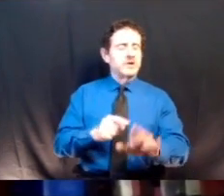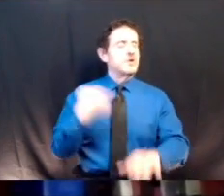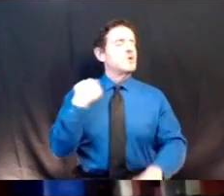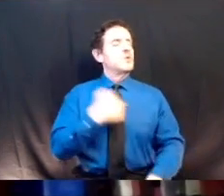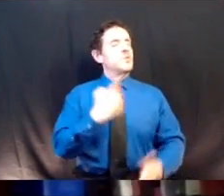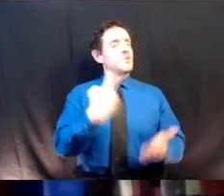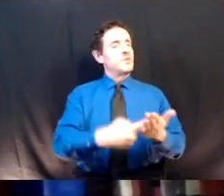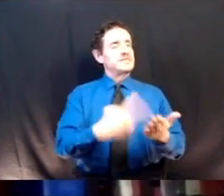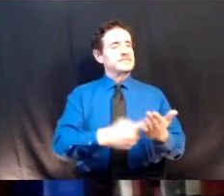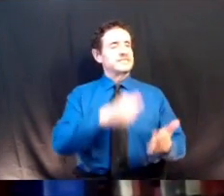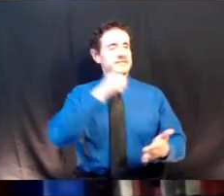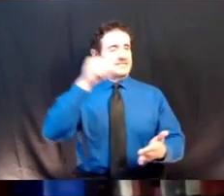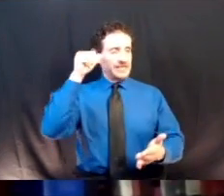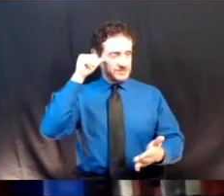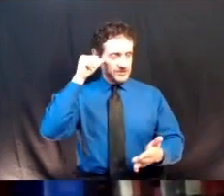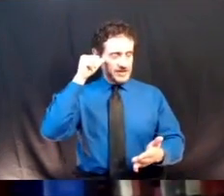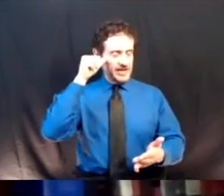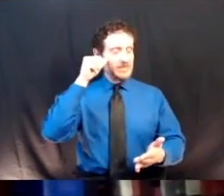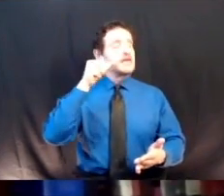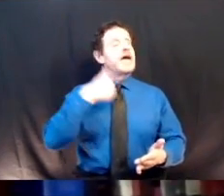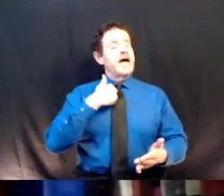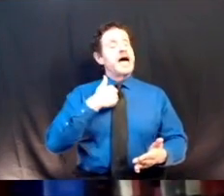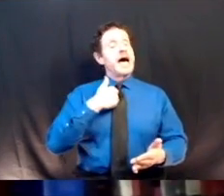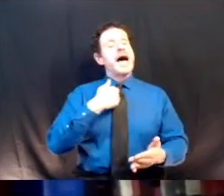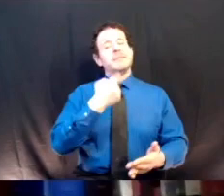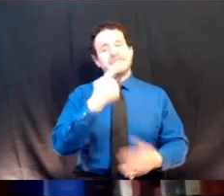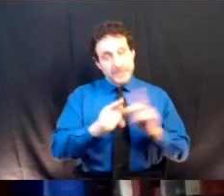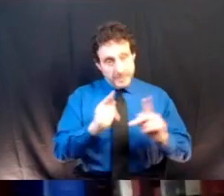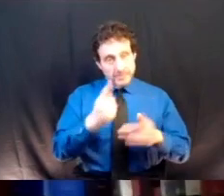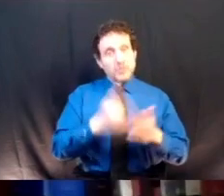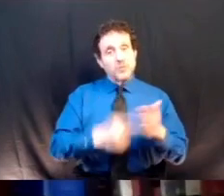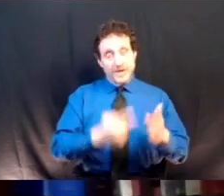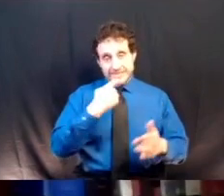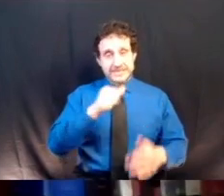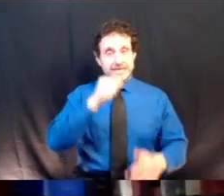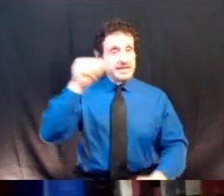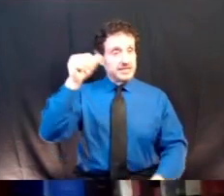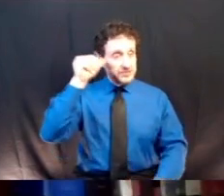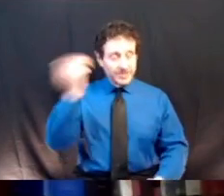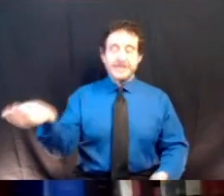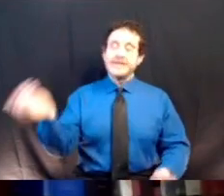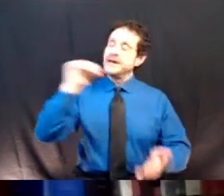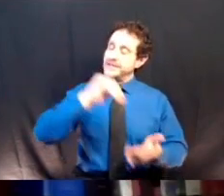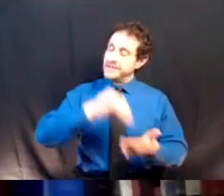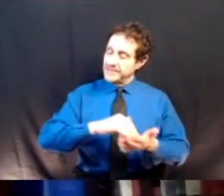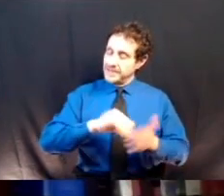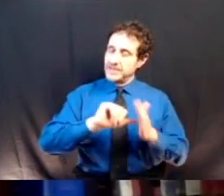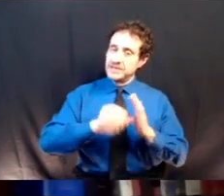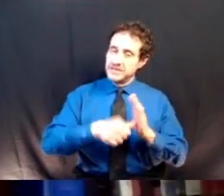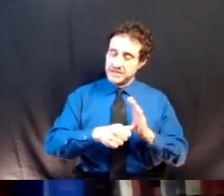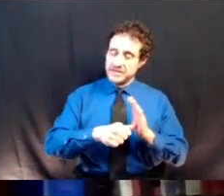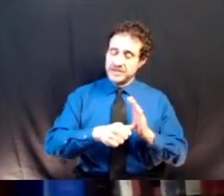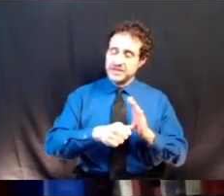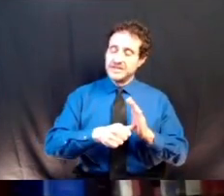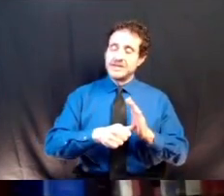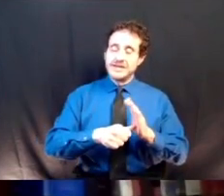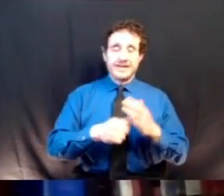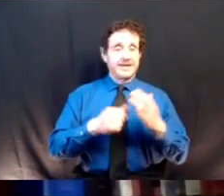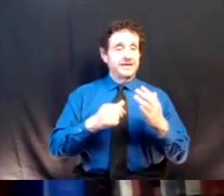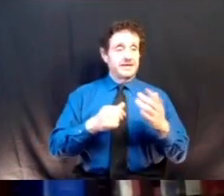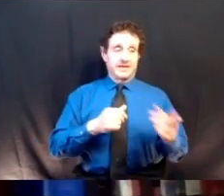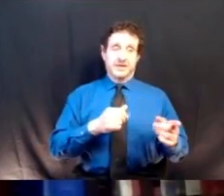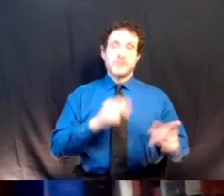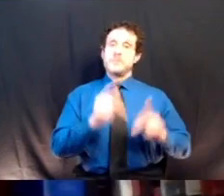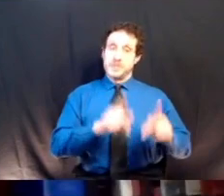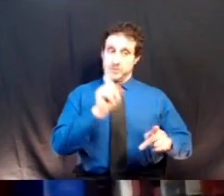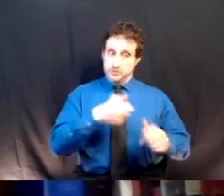refer everybody to what I said yesterday about the fact that not only should people follow this,